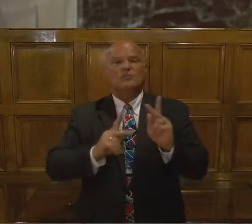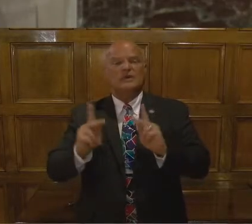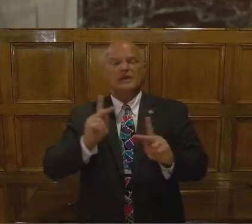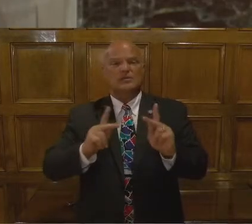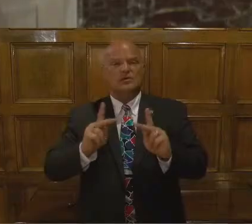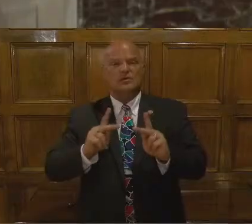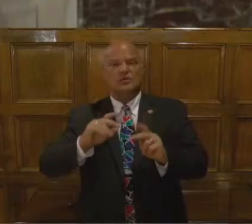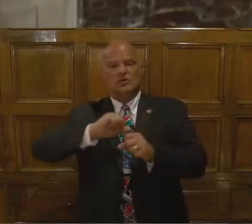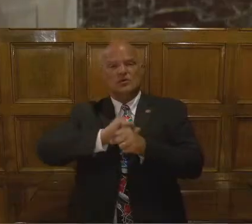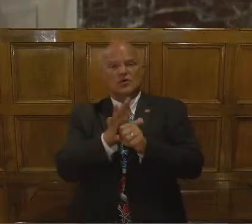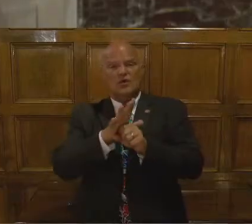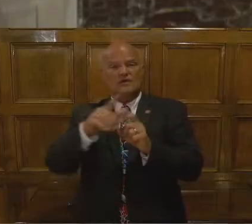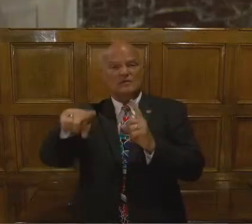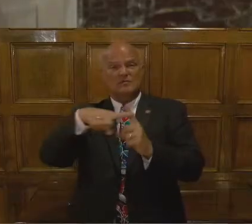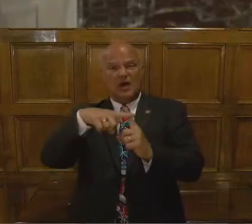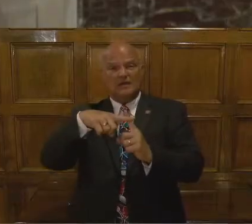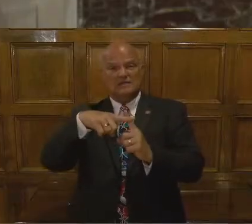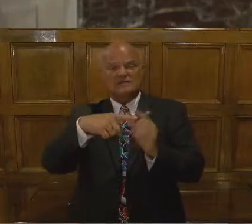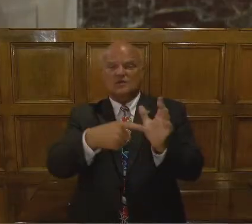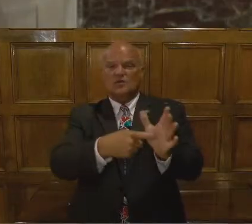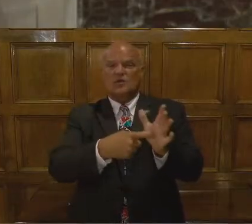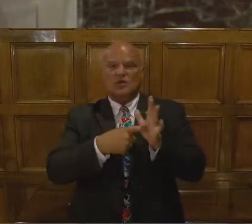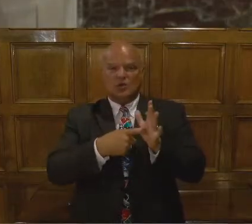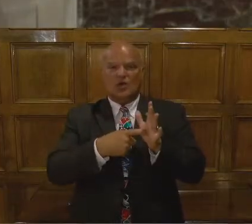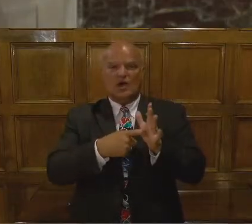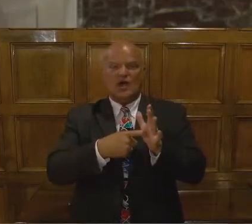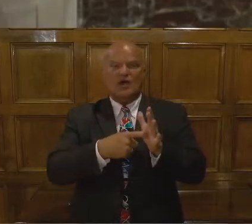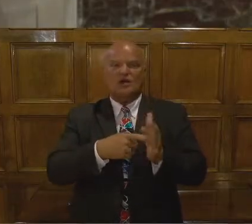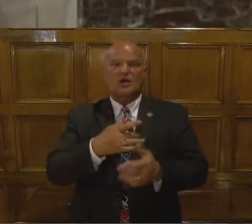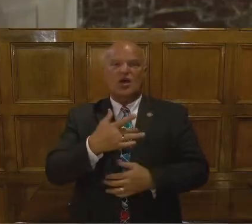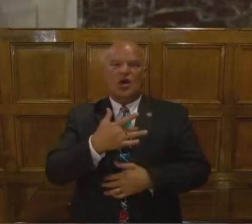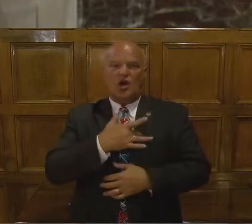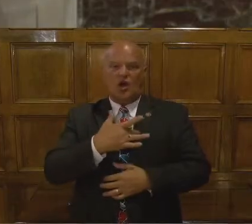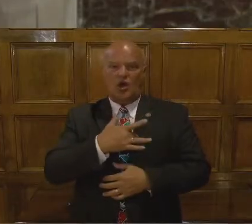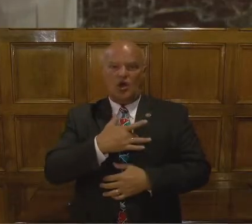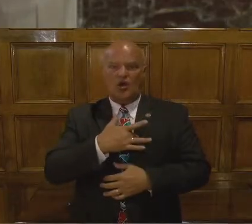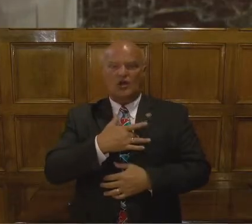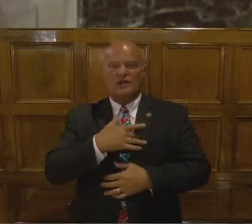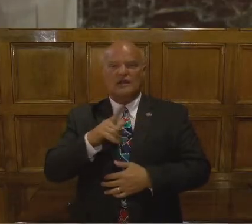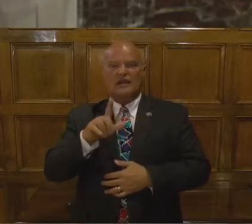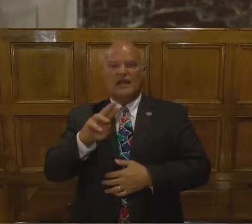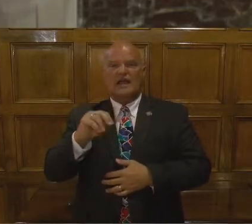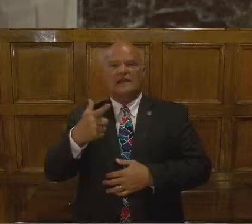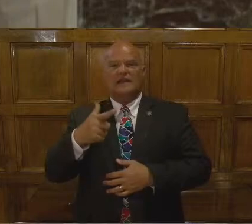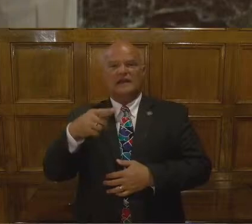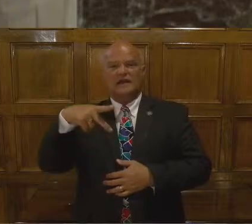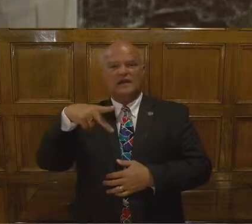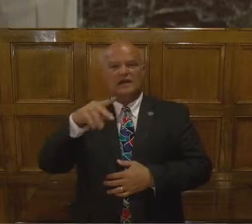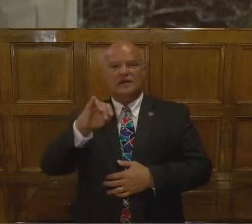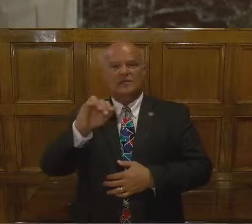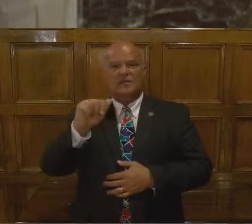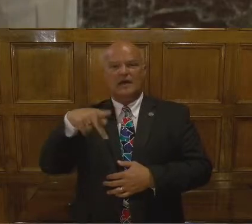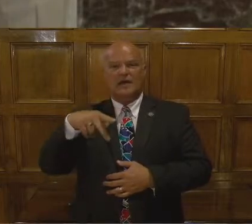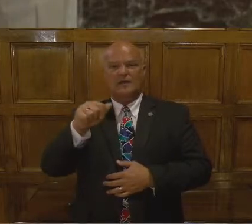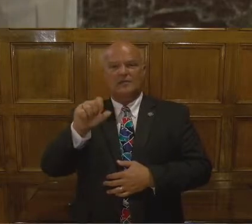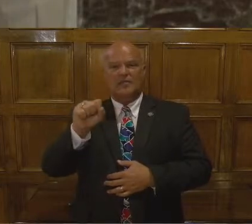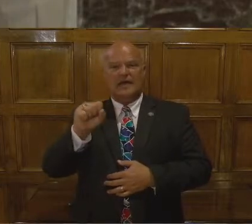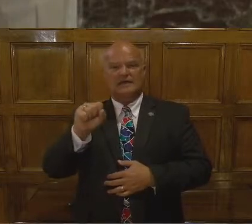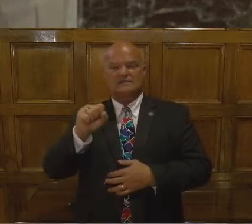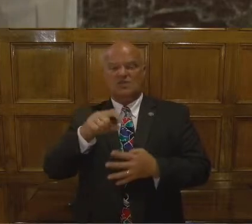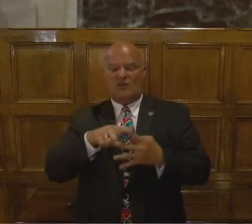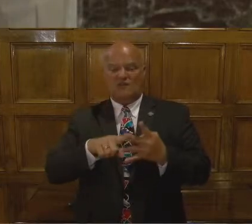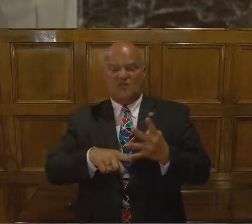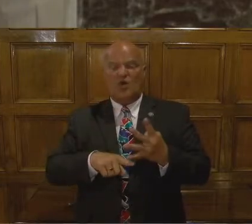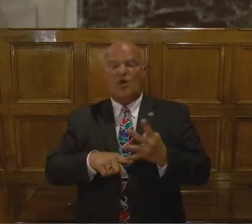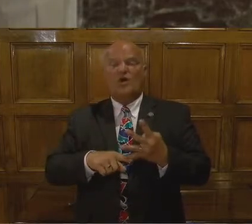COVID-19 positive who have required heart-lung bypass for their treatment. Fortunately, all 4 of those have been